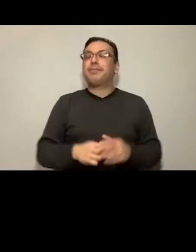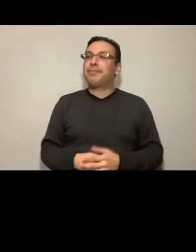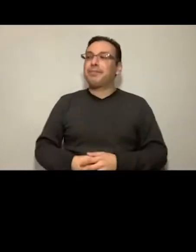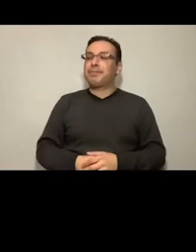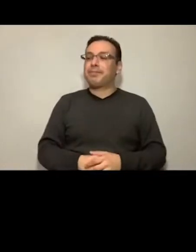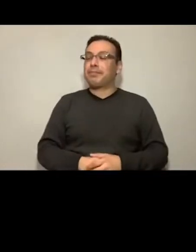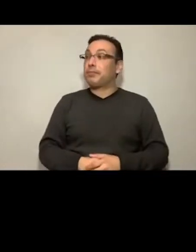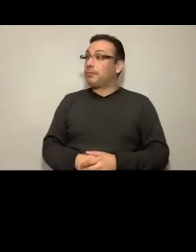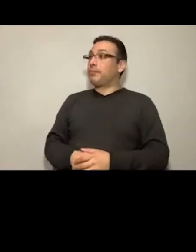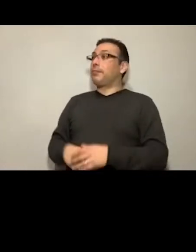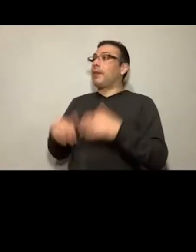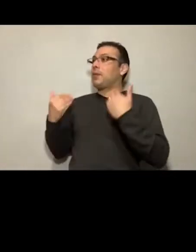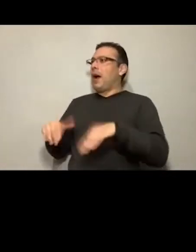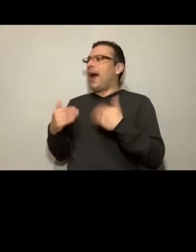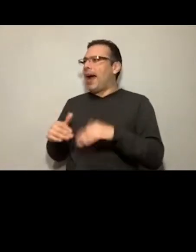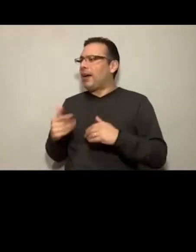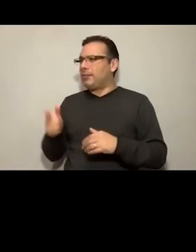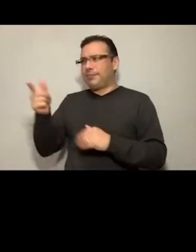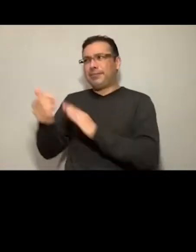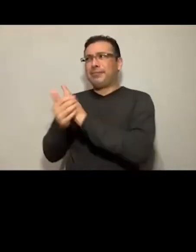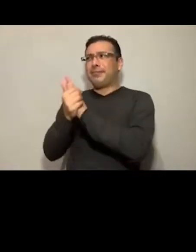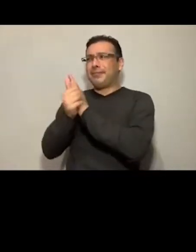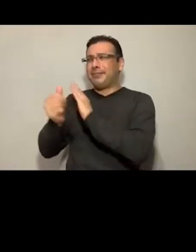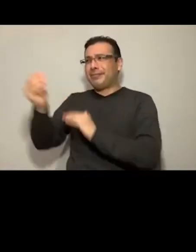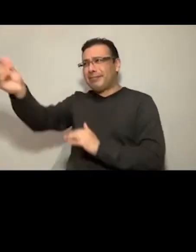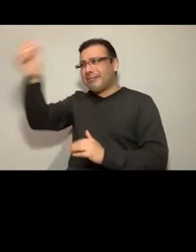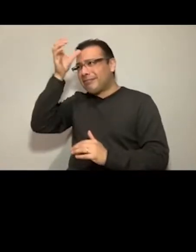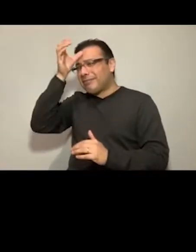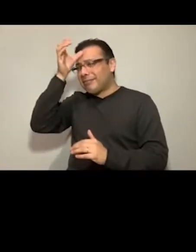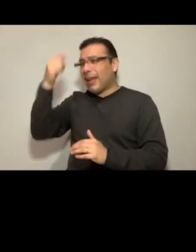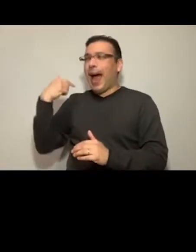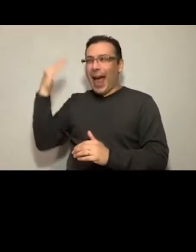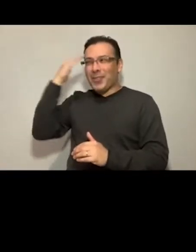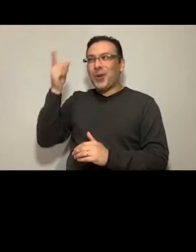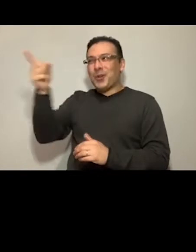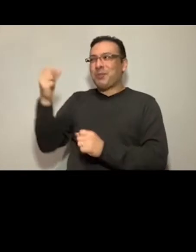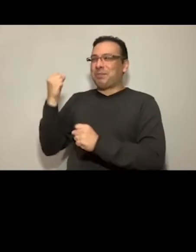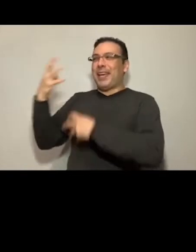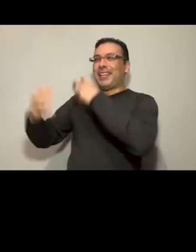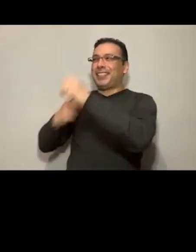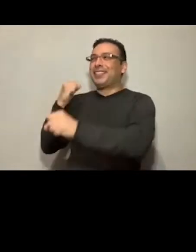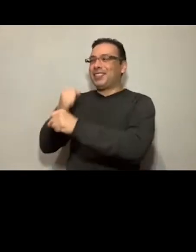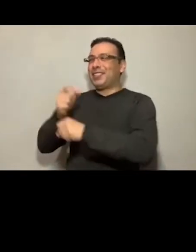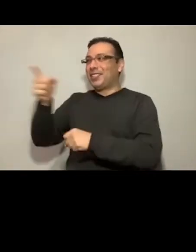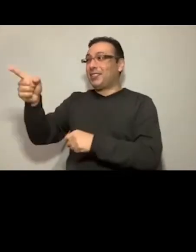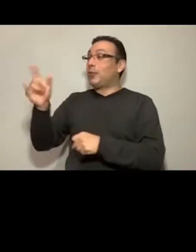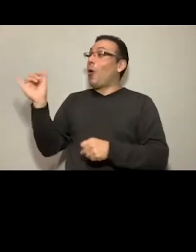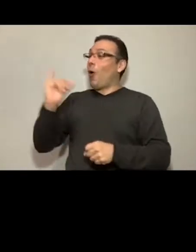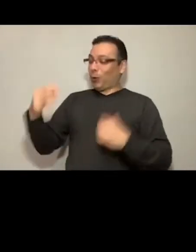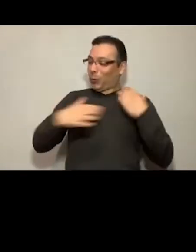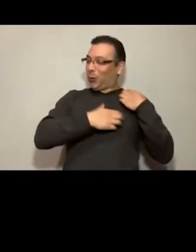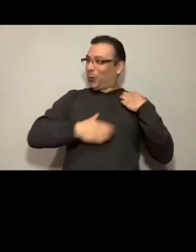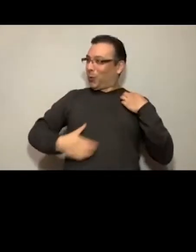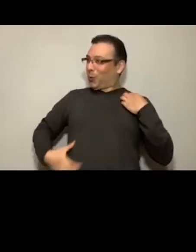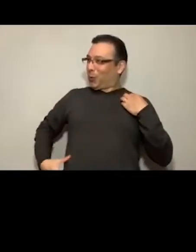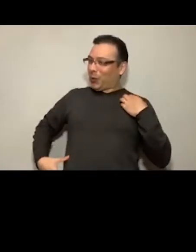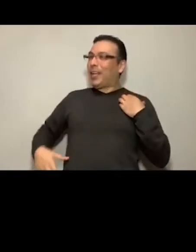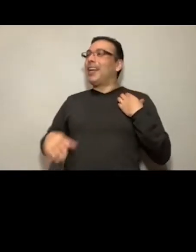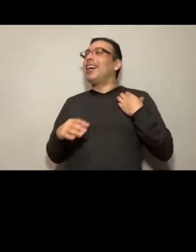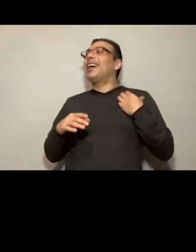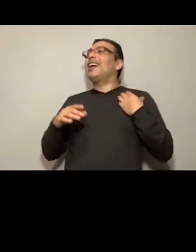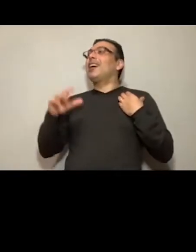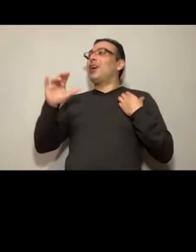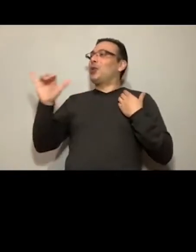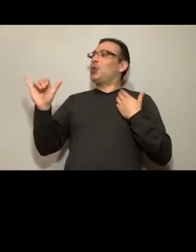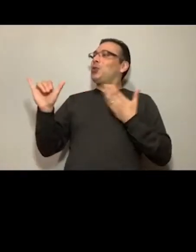Wow. You're a very gifted, talented person. I've known you for a long time. You've also been Miss Wheelchair New York. What made